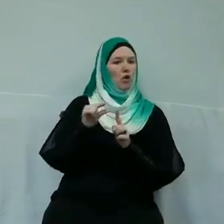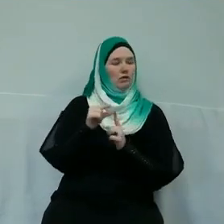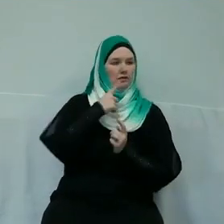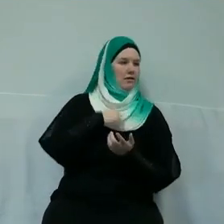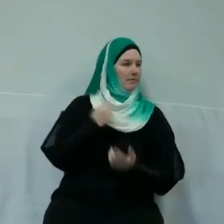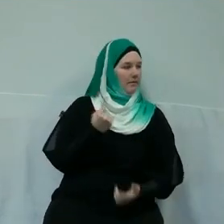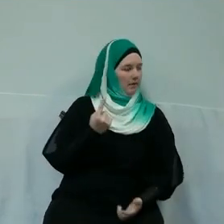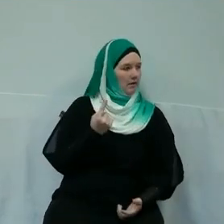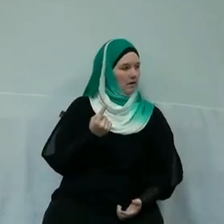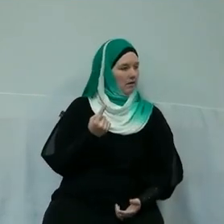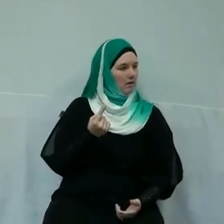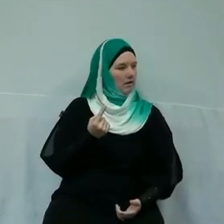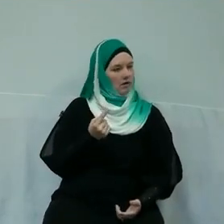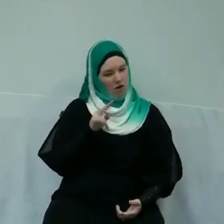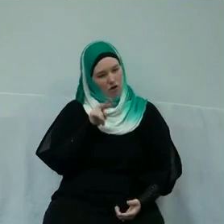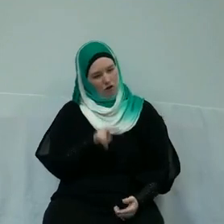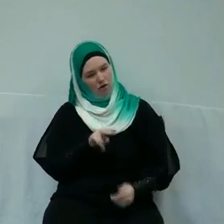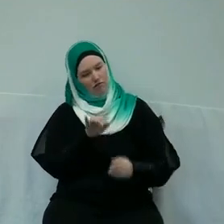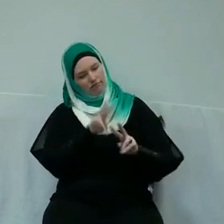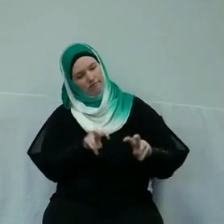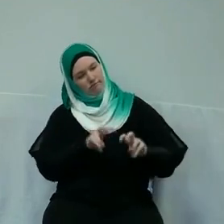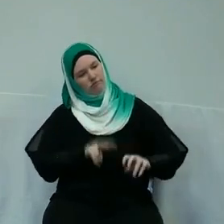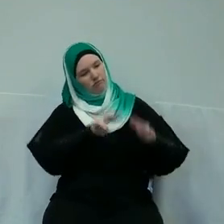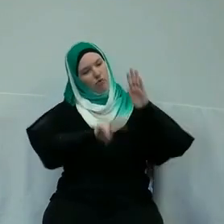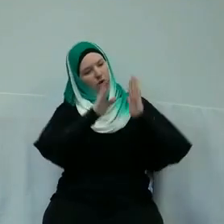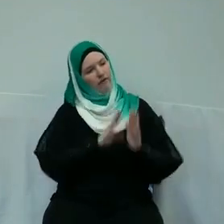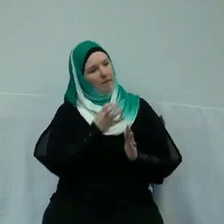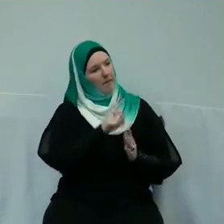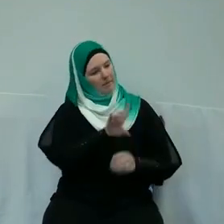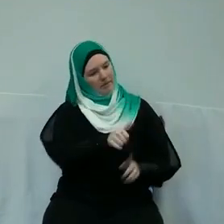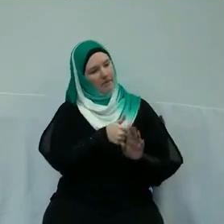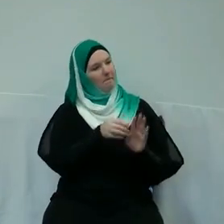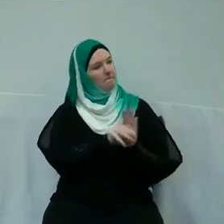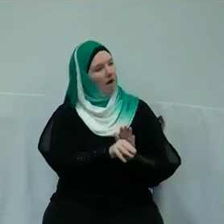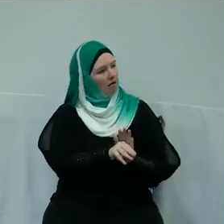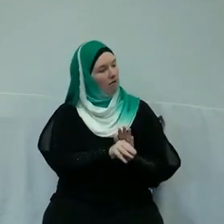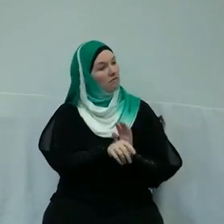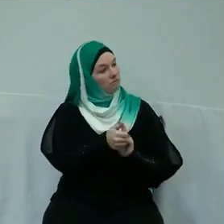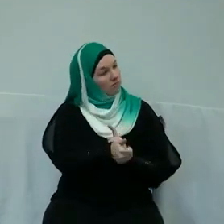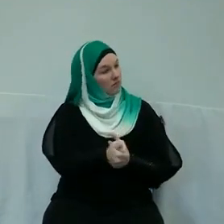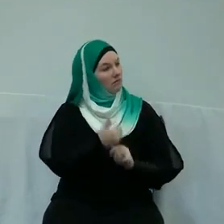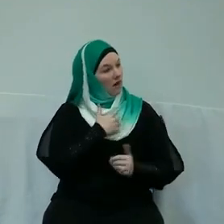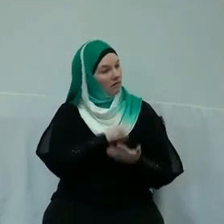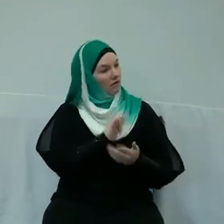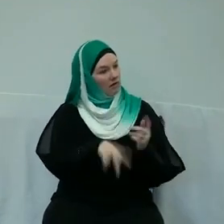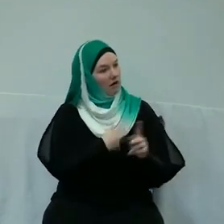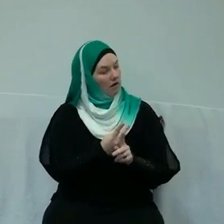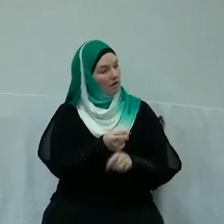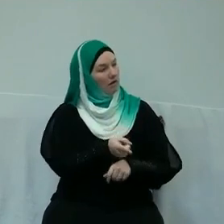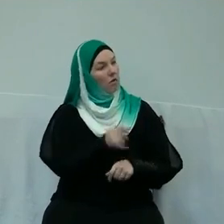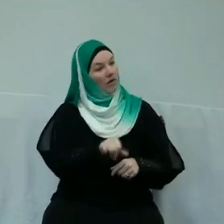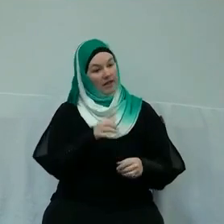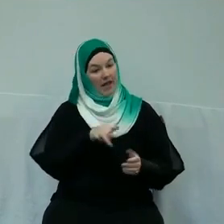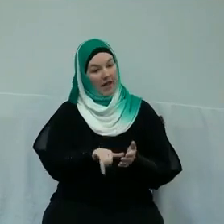something, look at the Prophet sallallahu alaihi wasallam as a model. He had a neighbor of this kind, and when